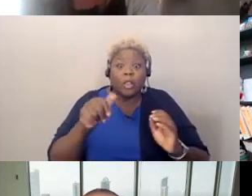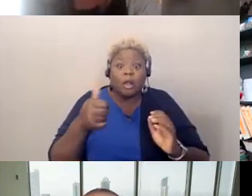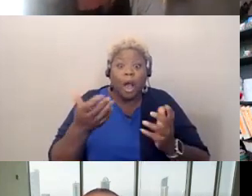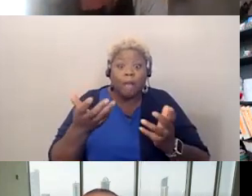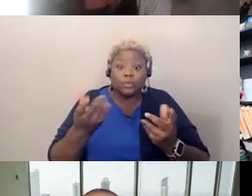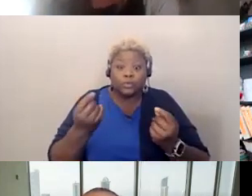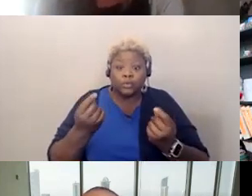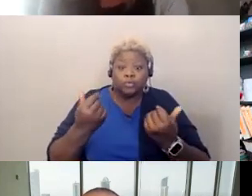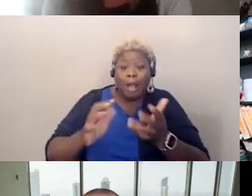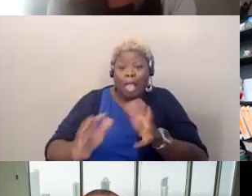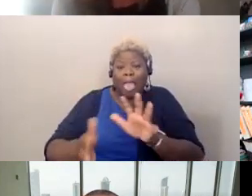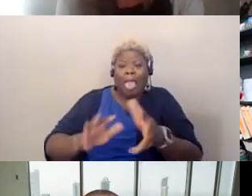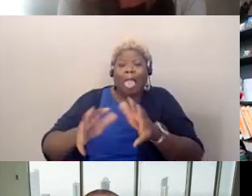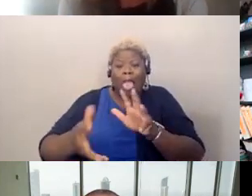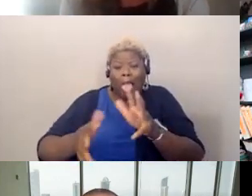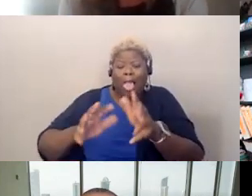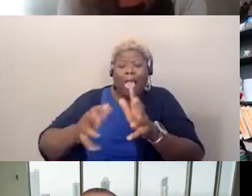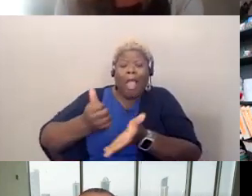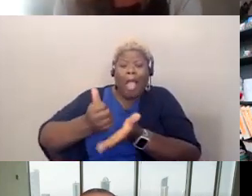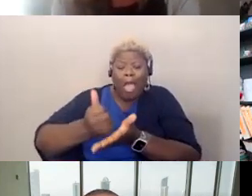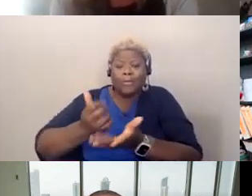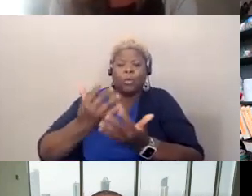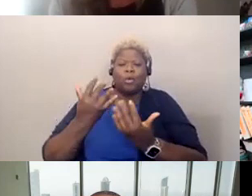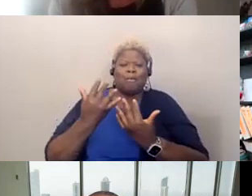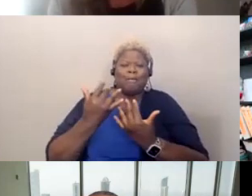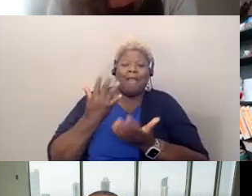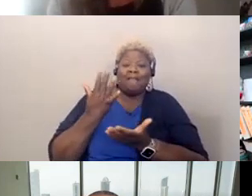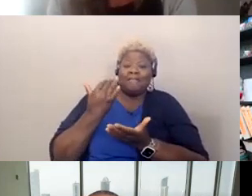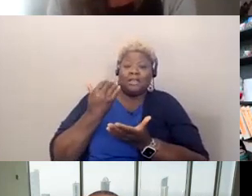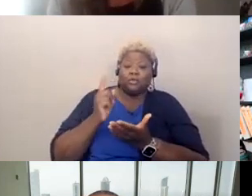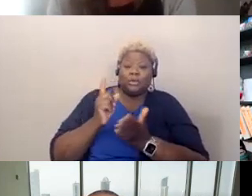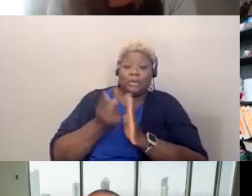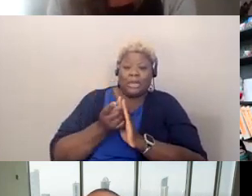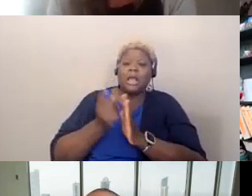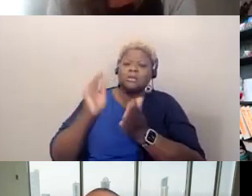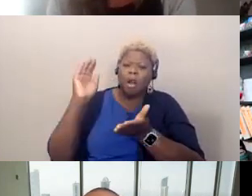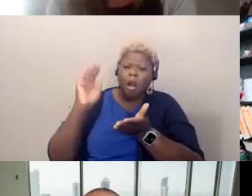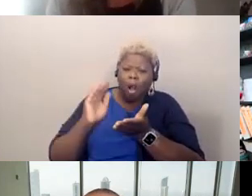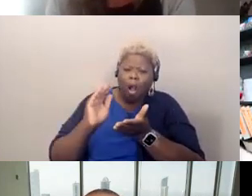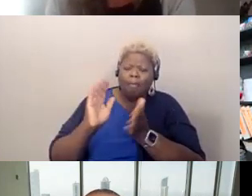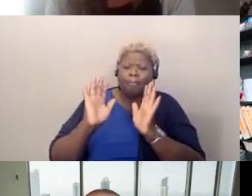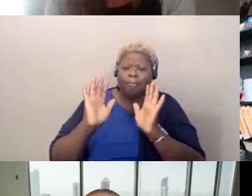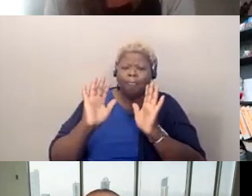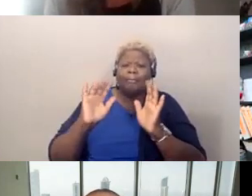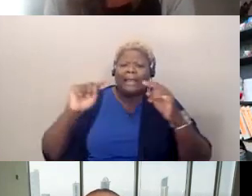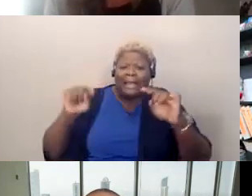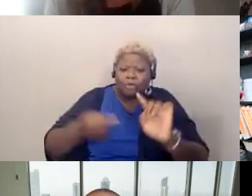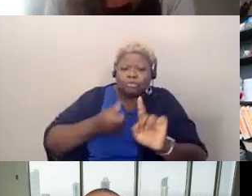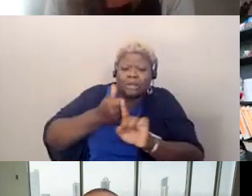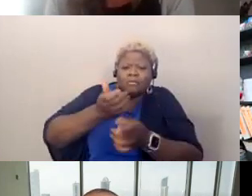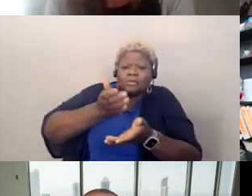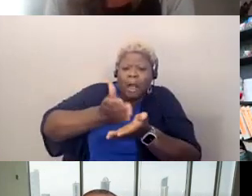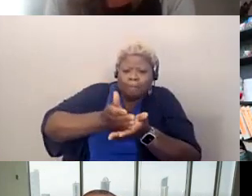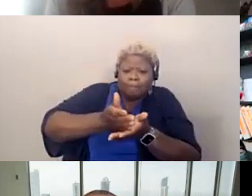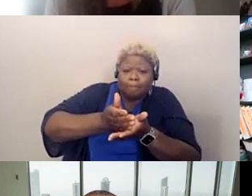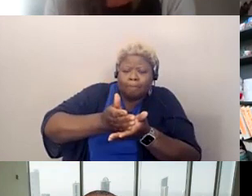to console your loved one and you wait. After 15 or 20 minutes, things calm down a bit, the self-injury stops, and